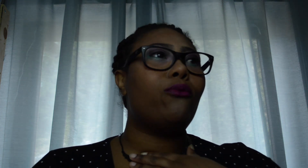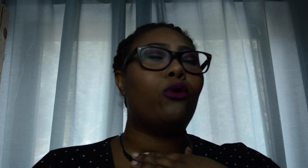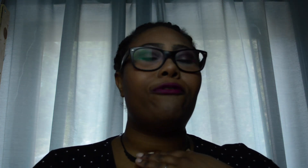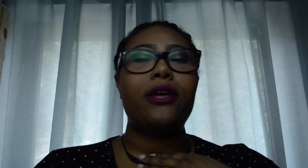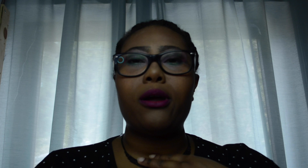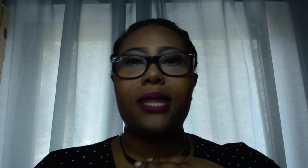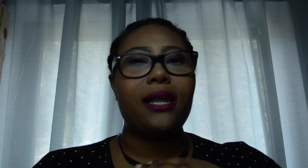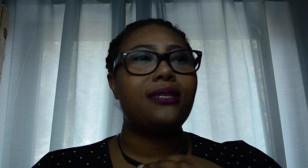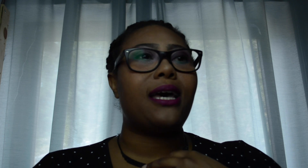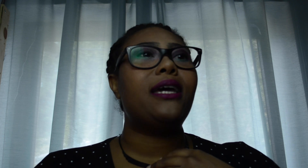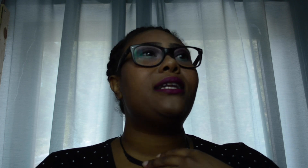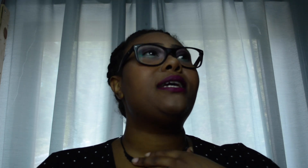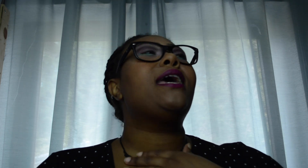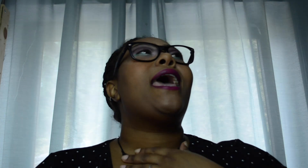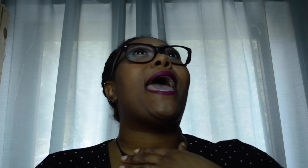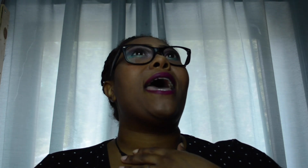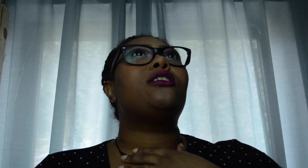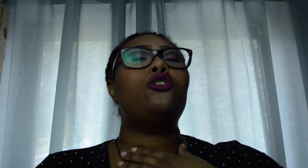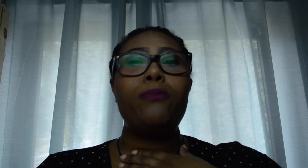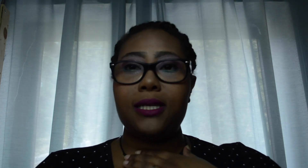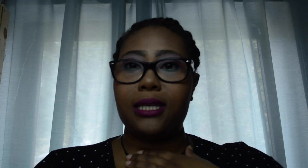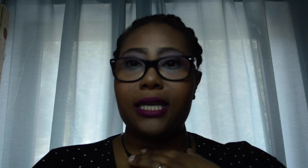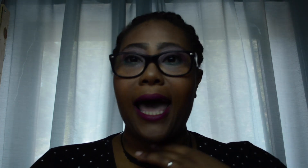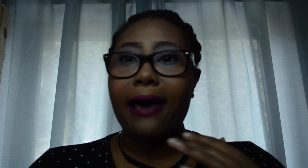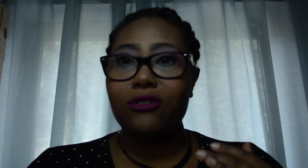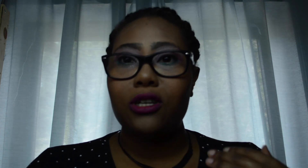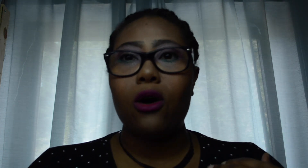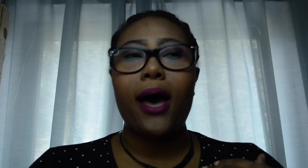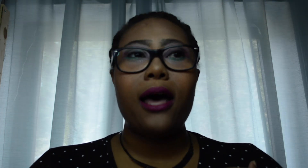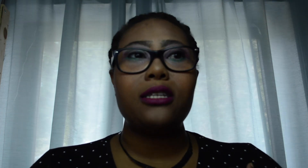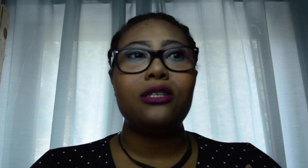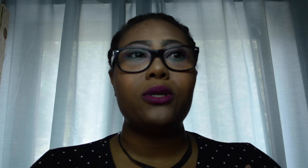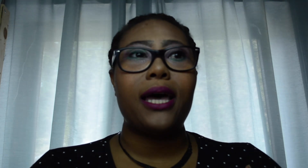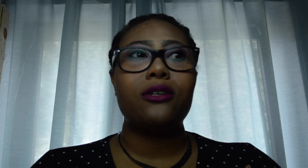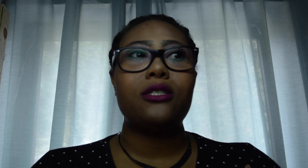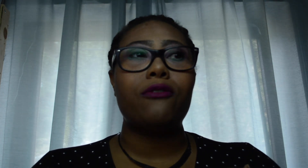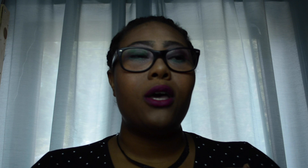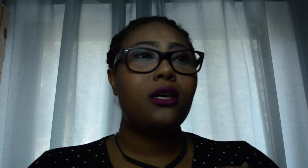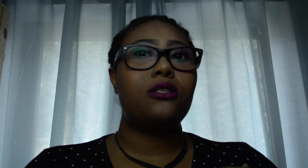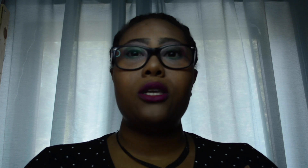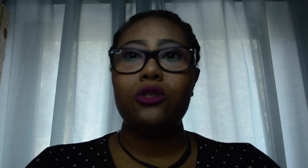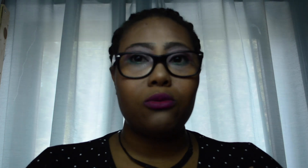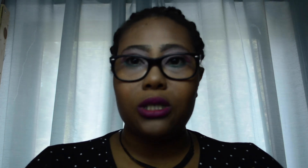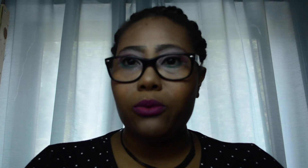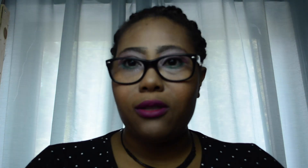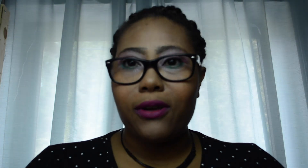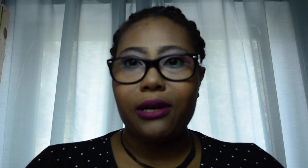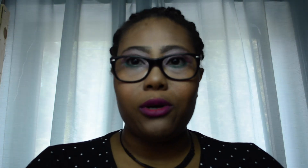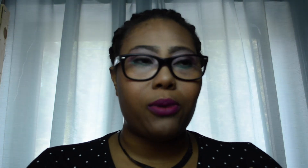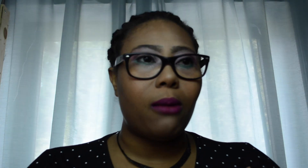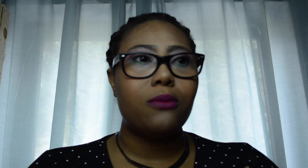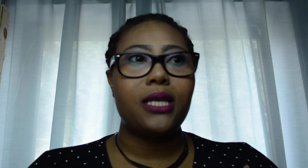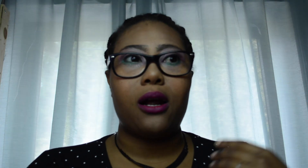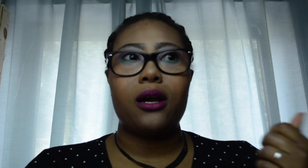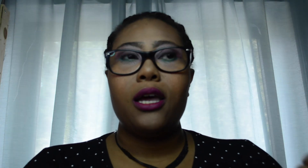like it will flare up that anxiety. And you basically have to know how to deal with that in yourself so that you don't deal with the very